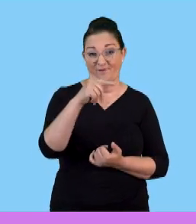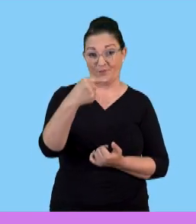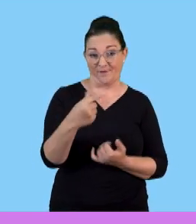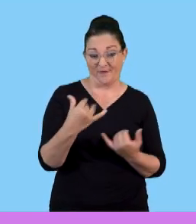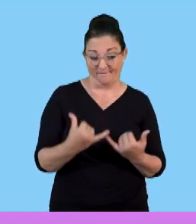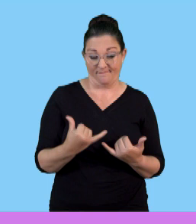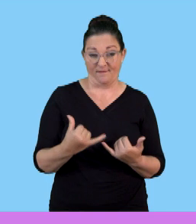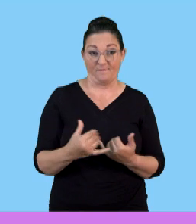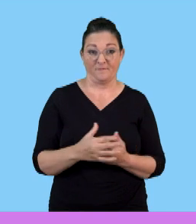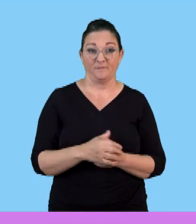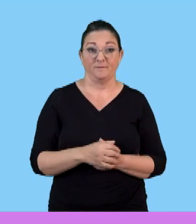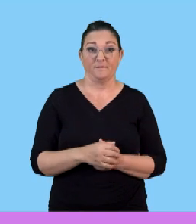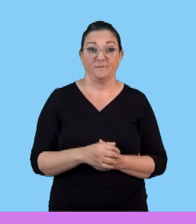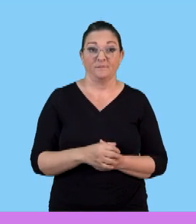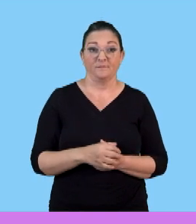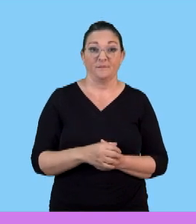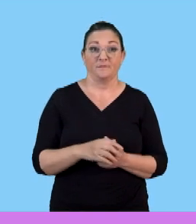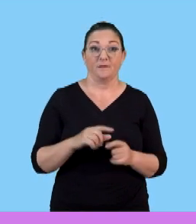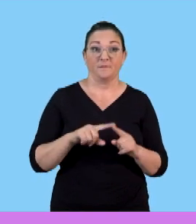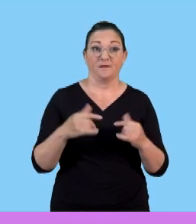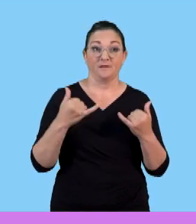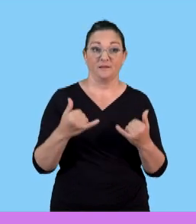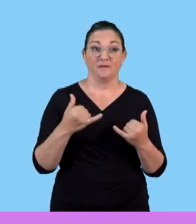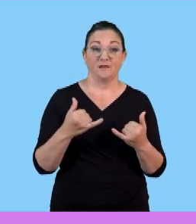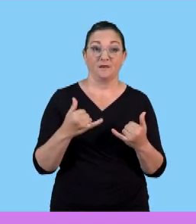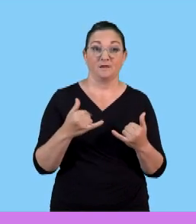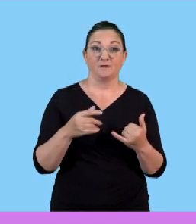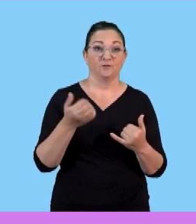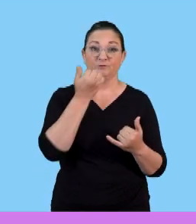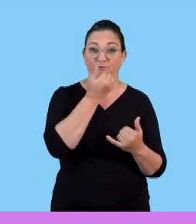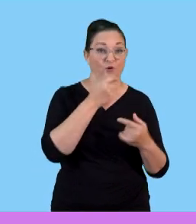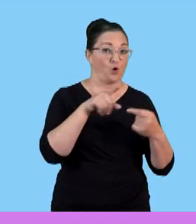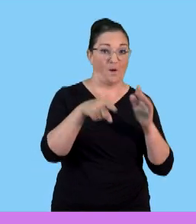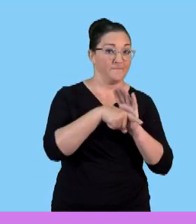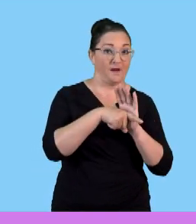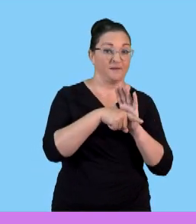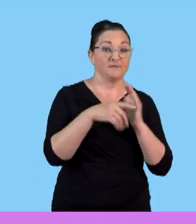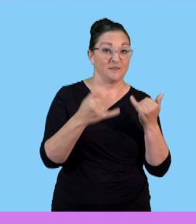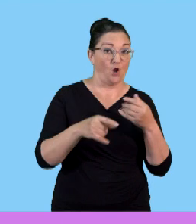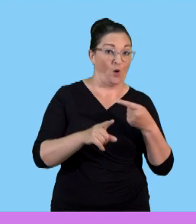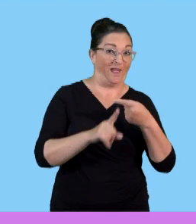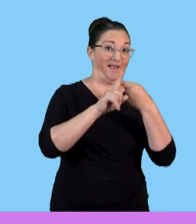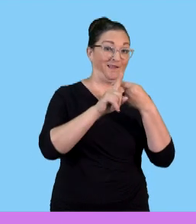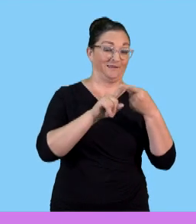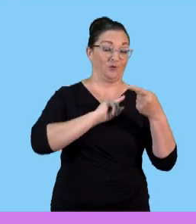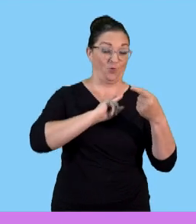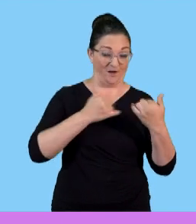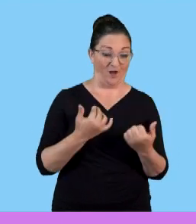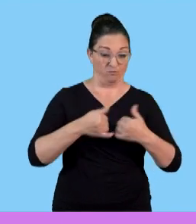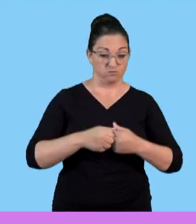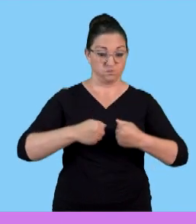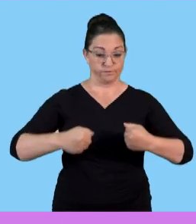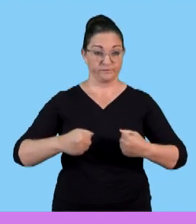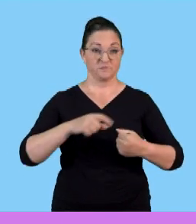we take the 65 kilograms minus, okay? Now, if he, not minus, sorry, he will gain this time. Therefore, we